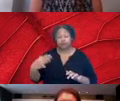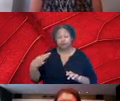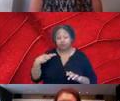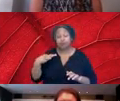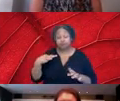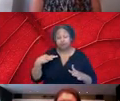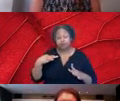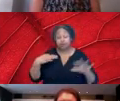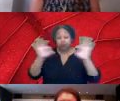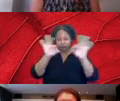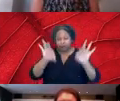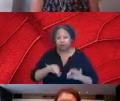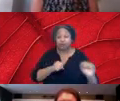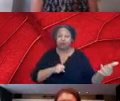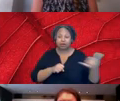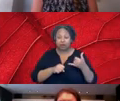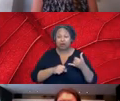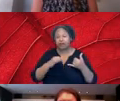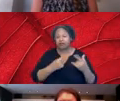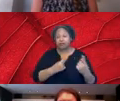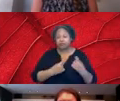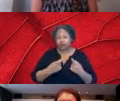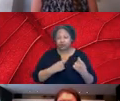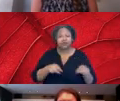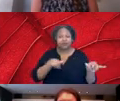through specifically these details as well.